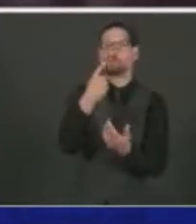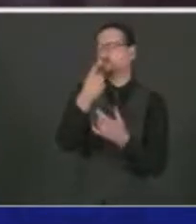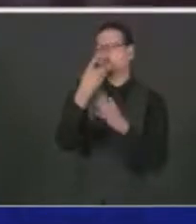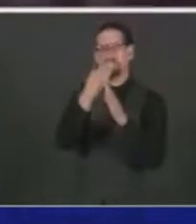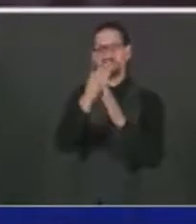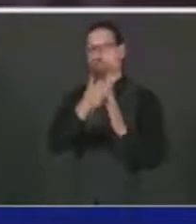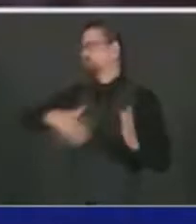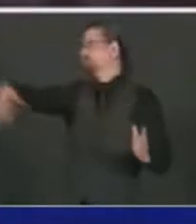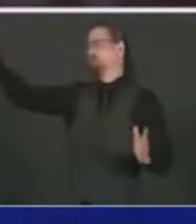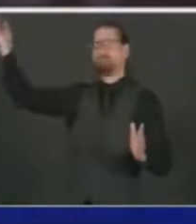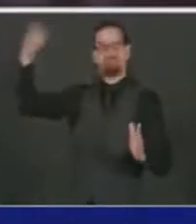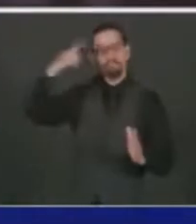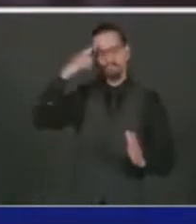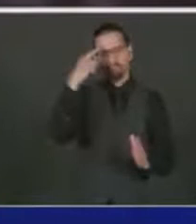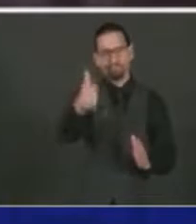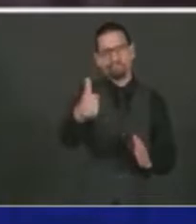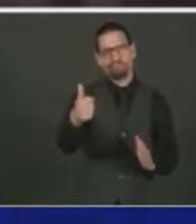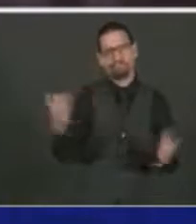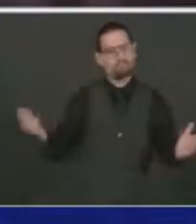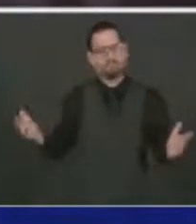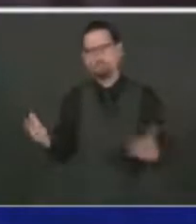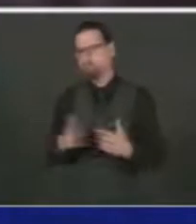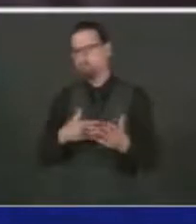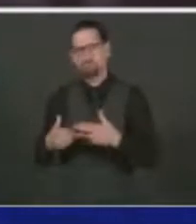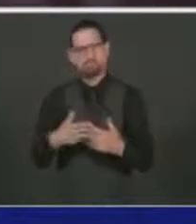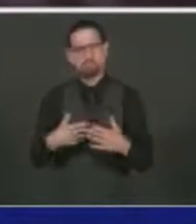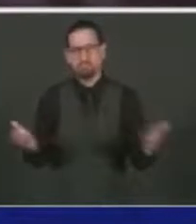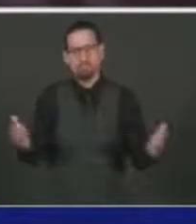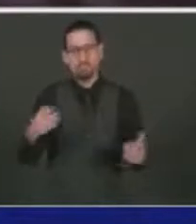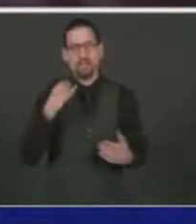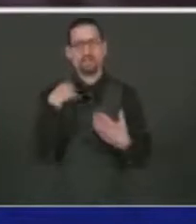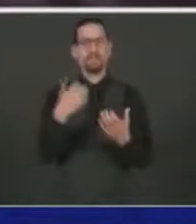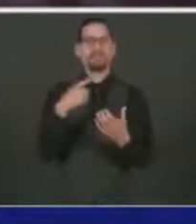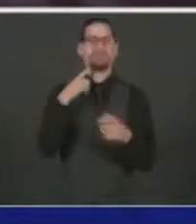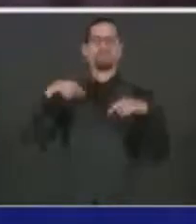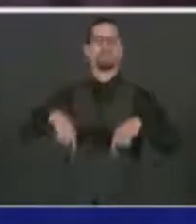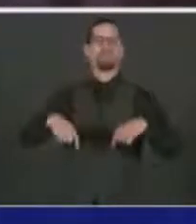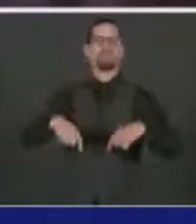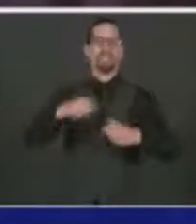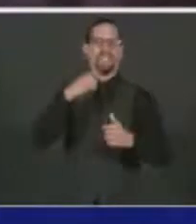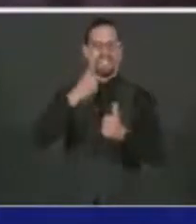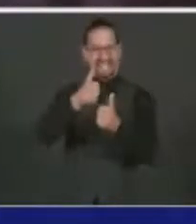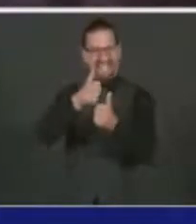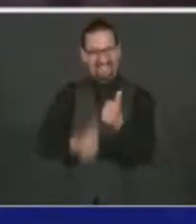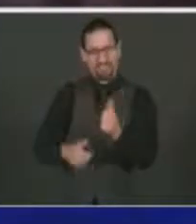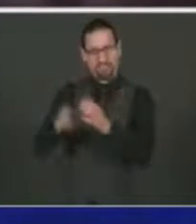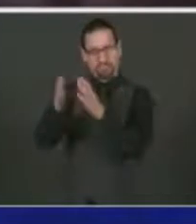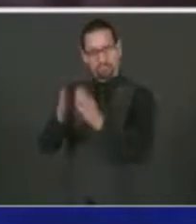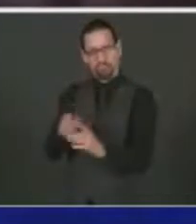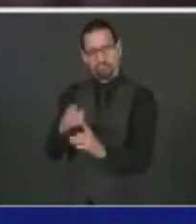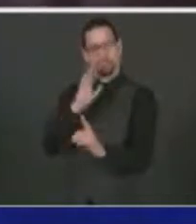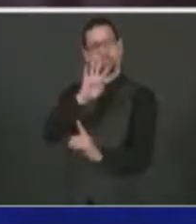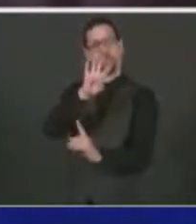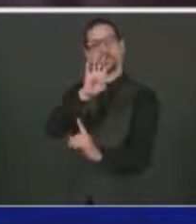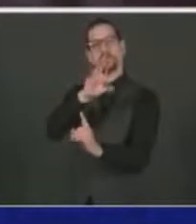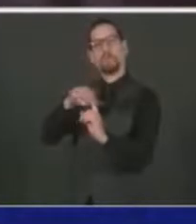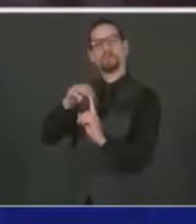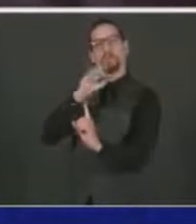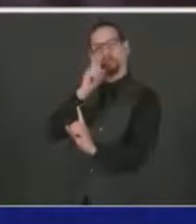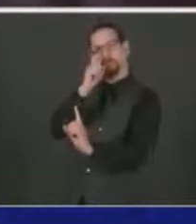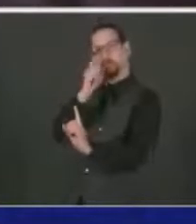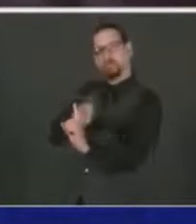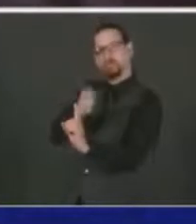I would like to say this. This is $400 that each person is getting. This money is, we